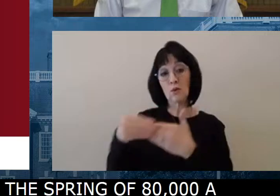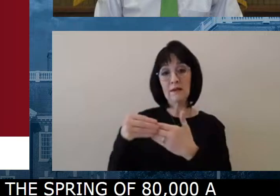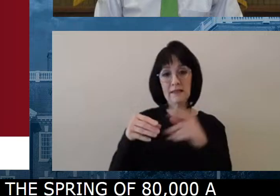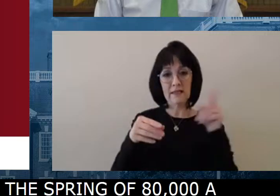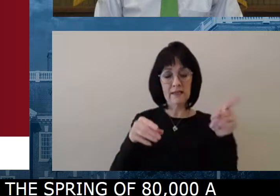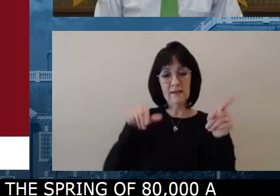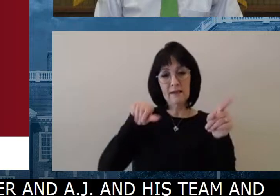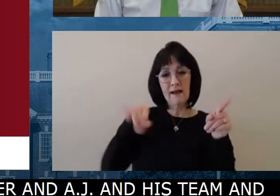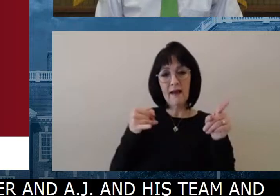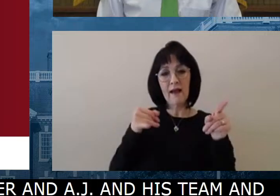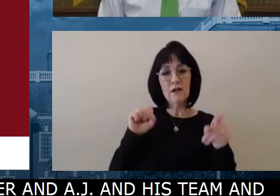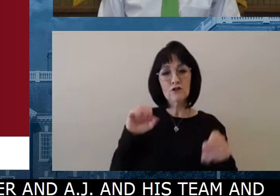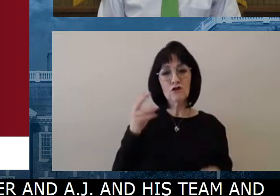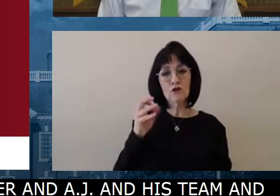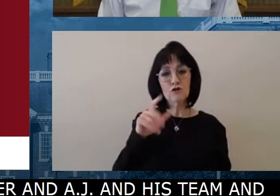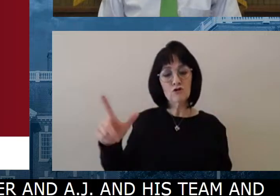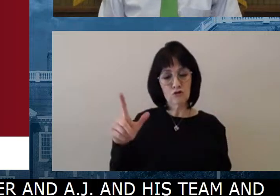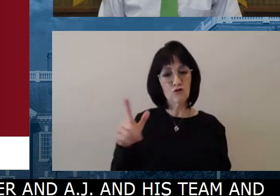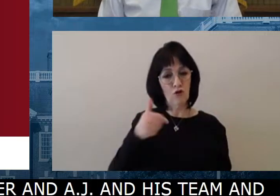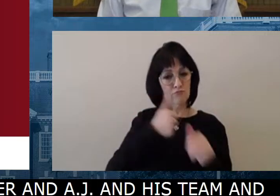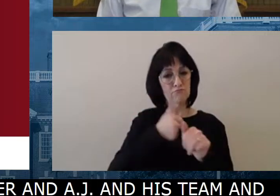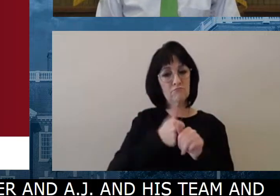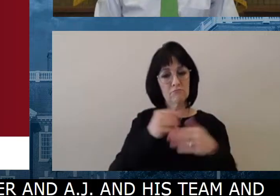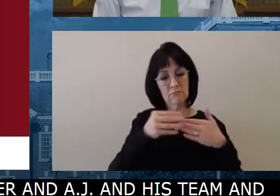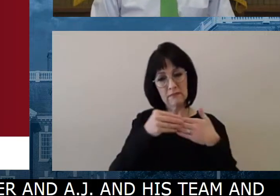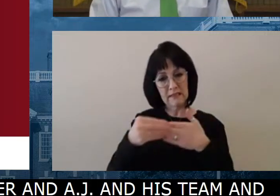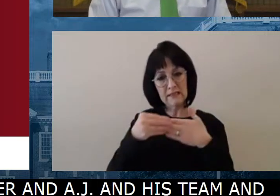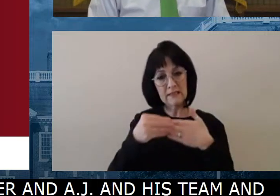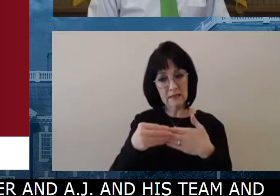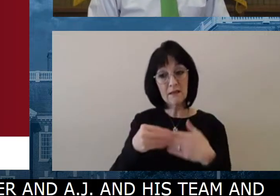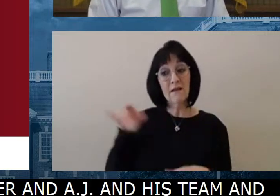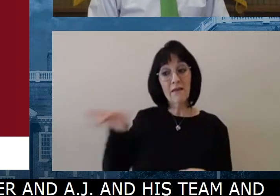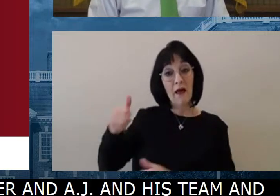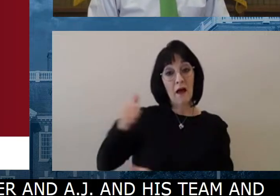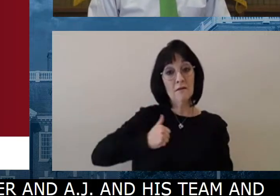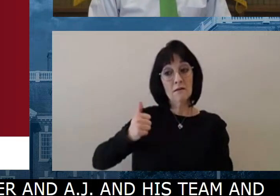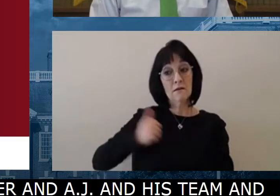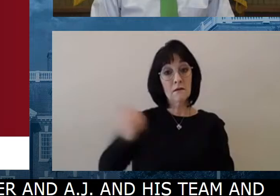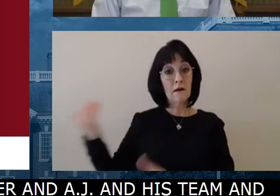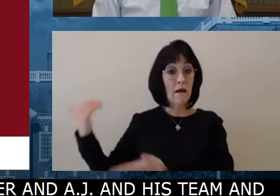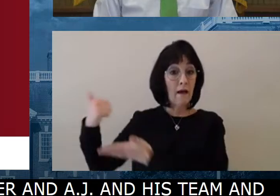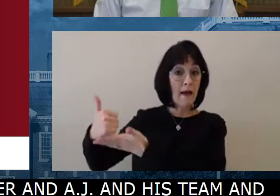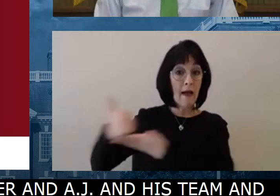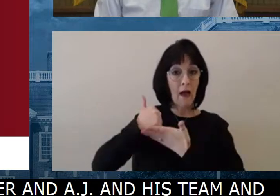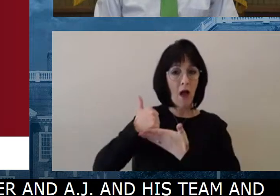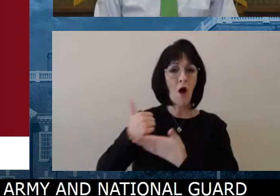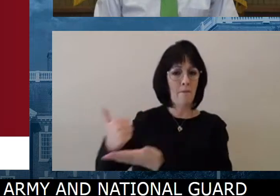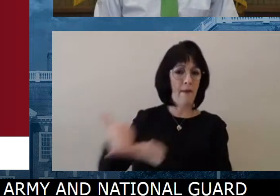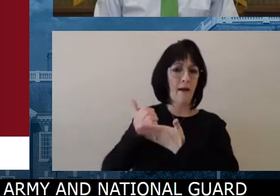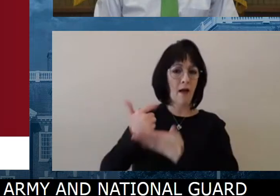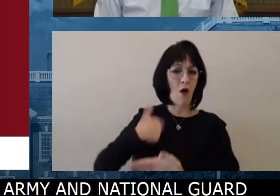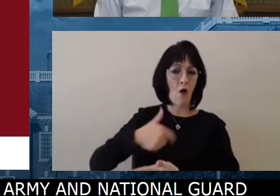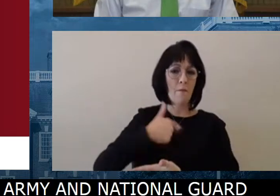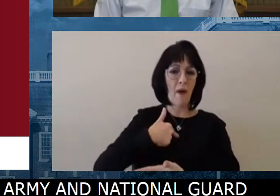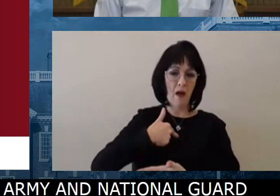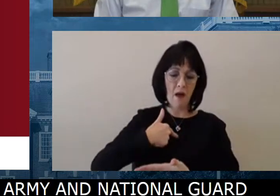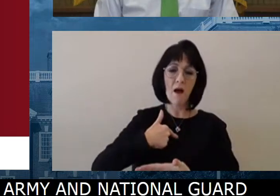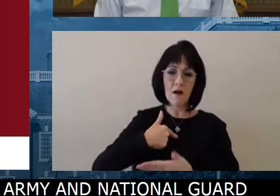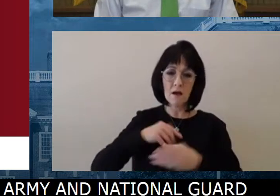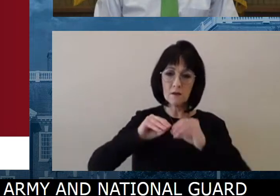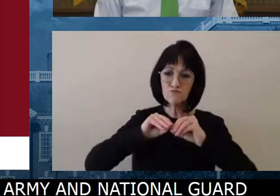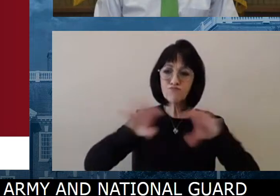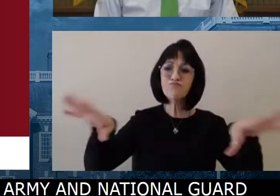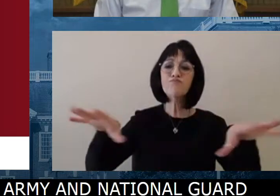others that have been an important part of that. We've been vaccinating at rates that